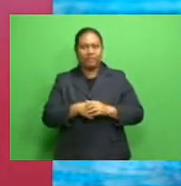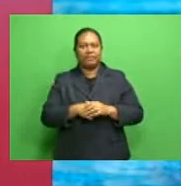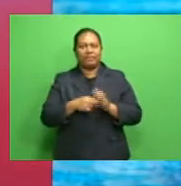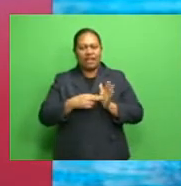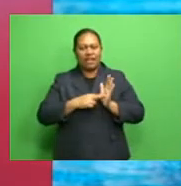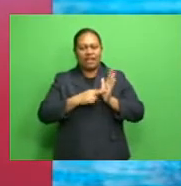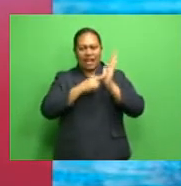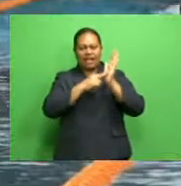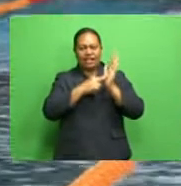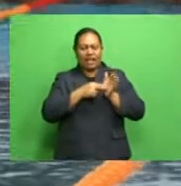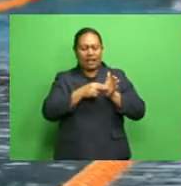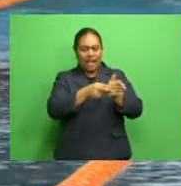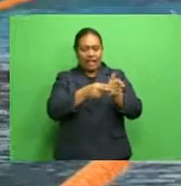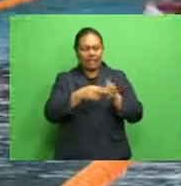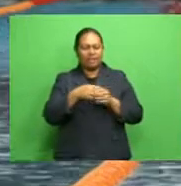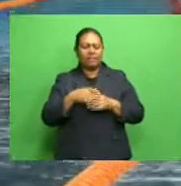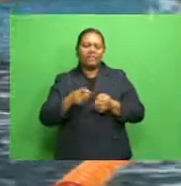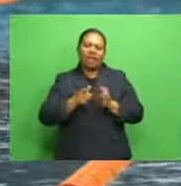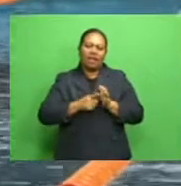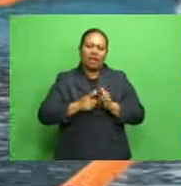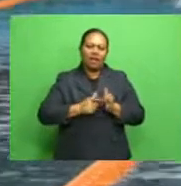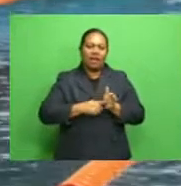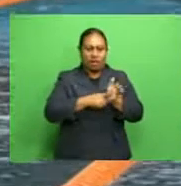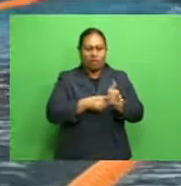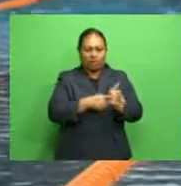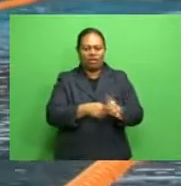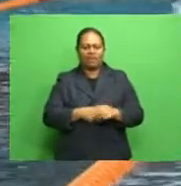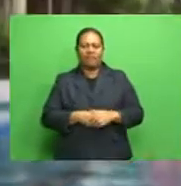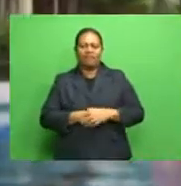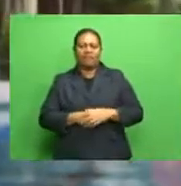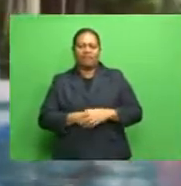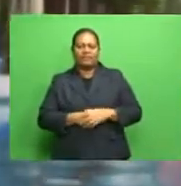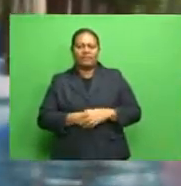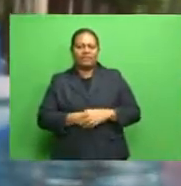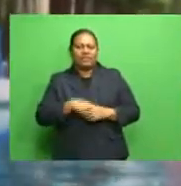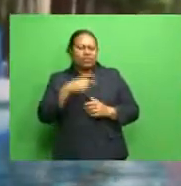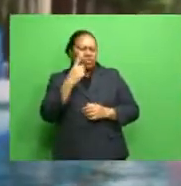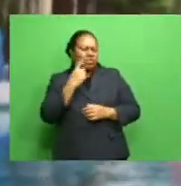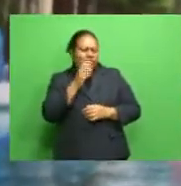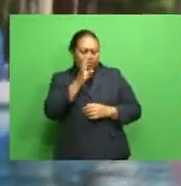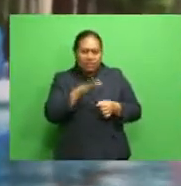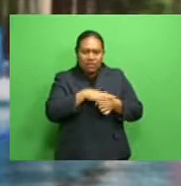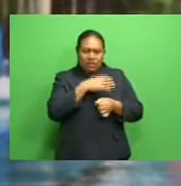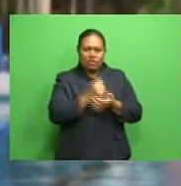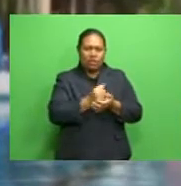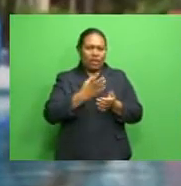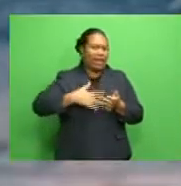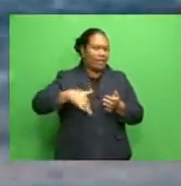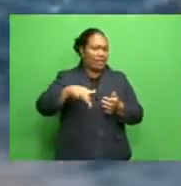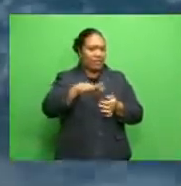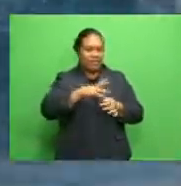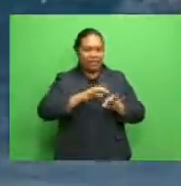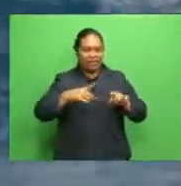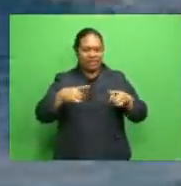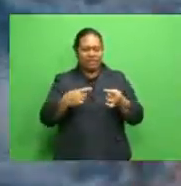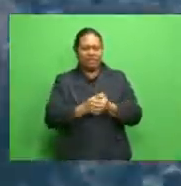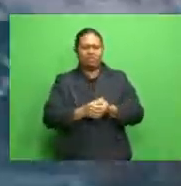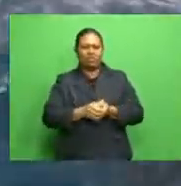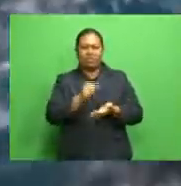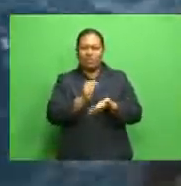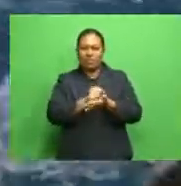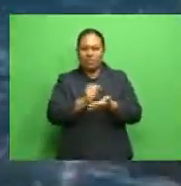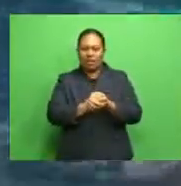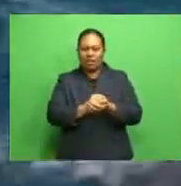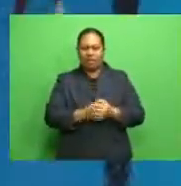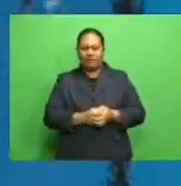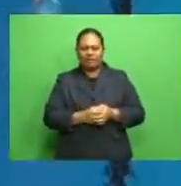Sports Club, and also the Lautoka Sports Club. We're just trying to ensure that we comply with all the necessary